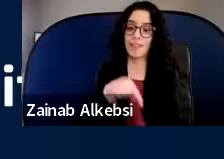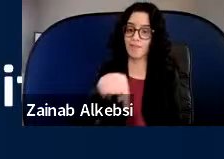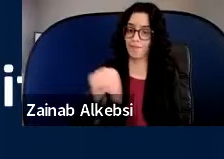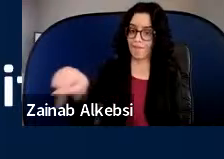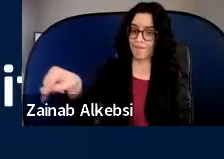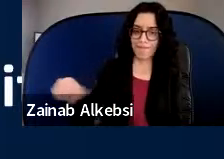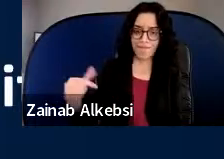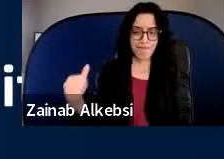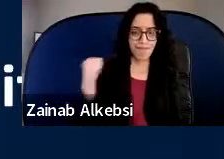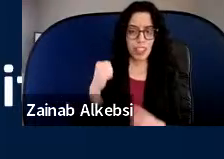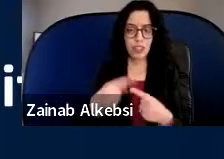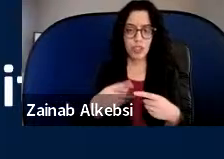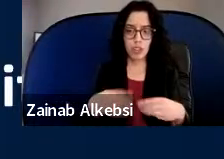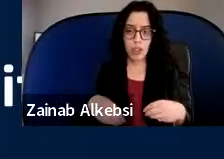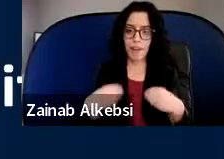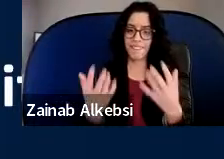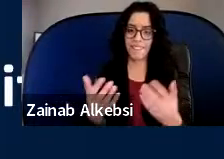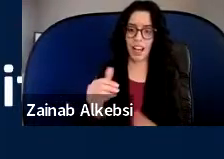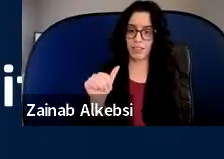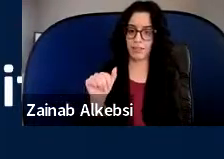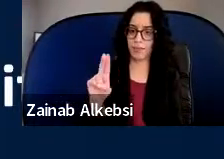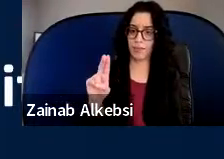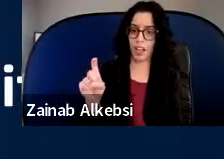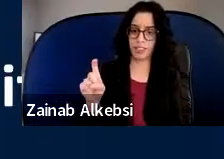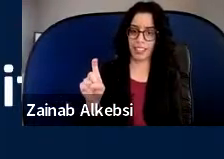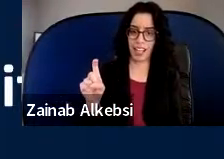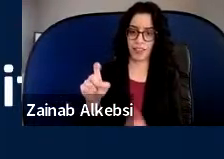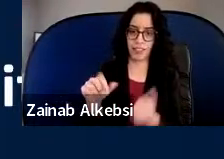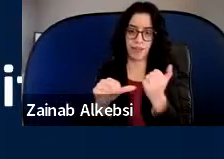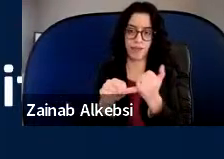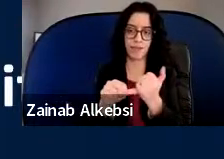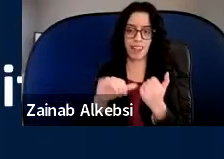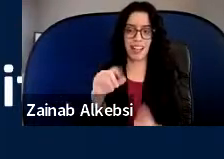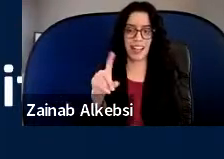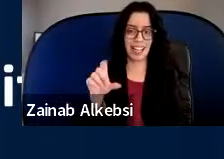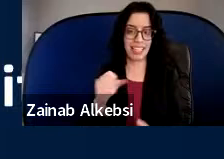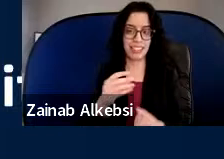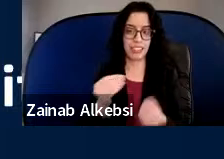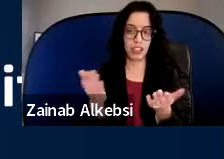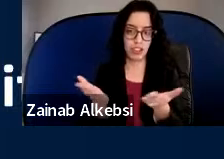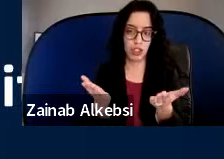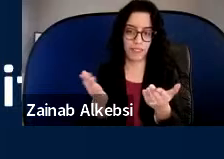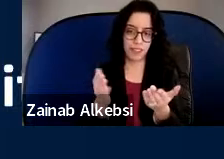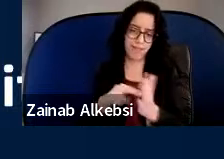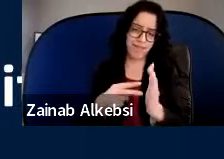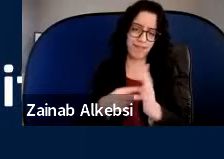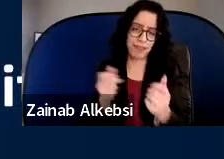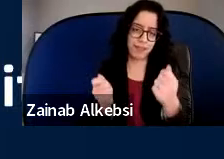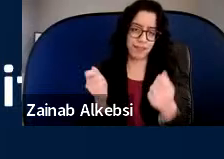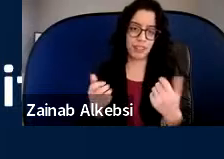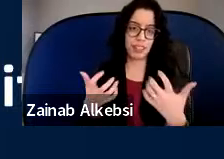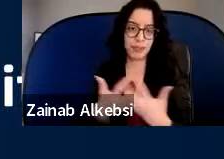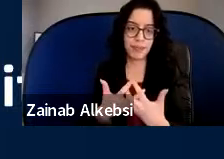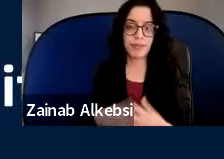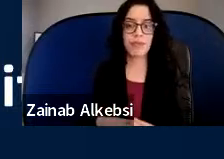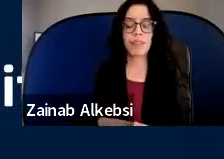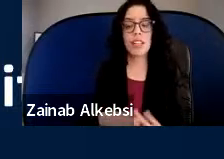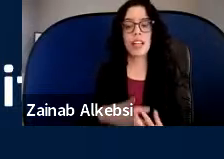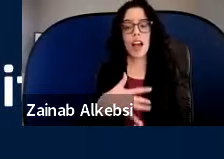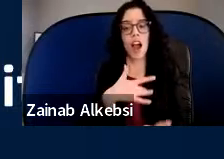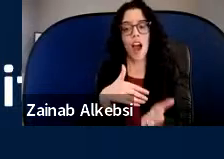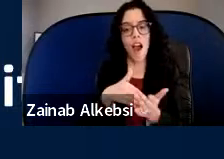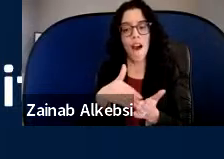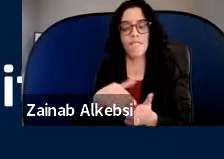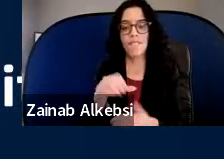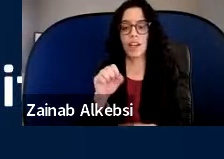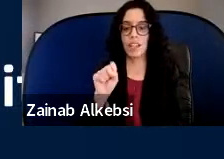access to healthcare, and it should be absolutely on par with other citizens of the country. So let's turn to auxiliary aids and